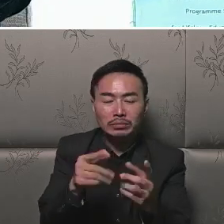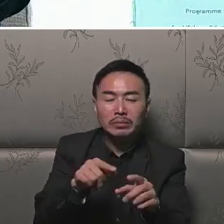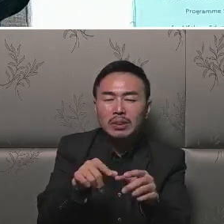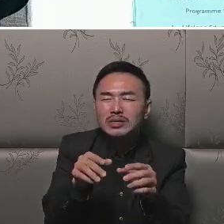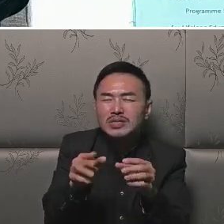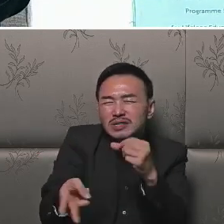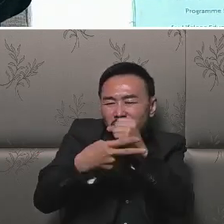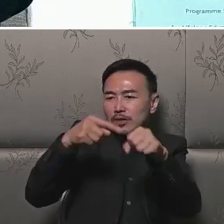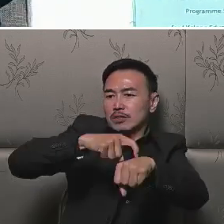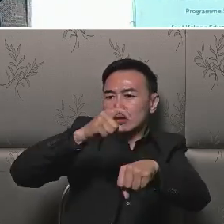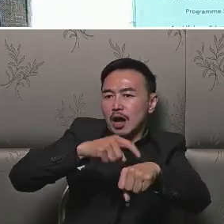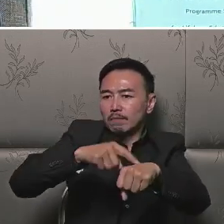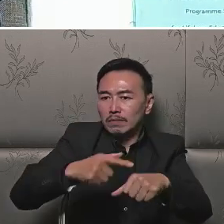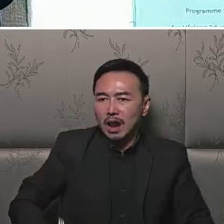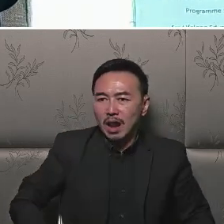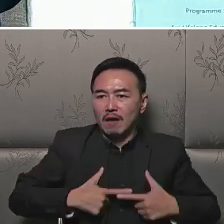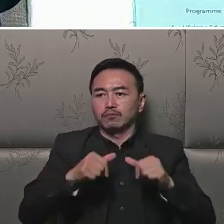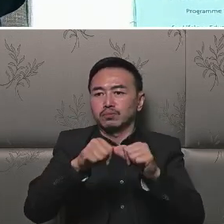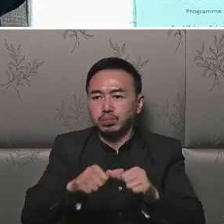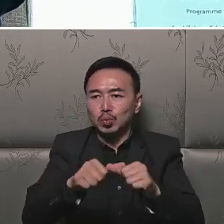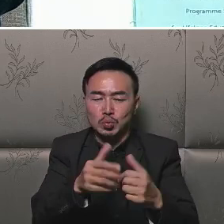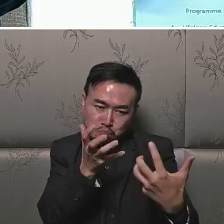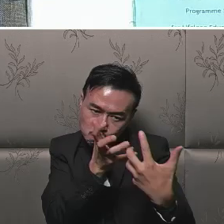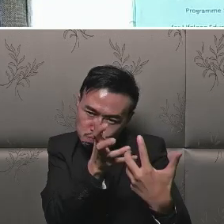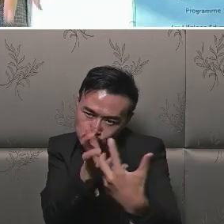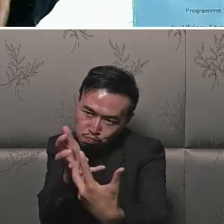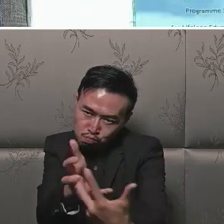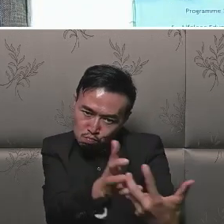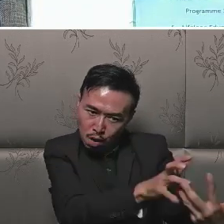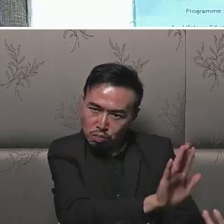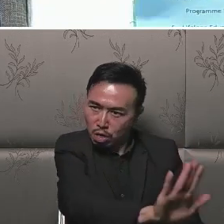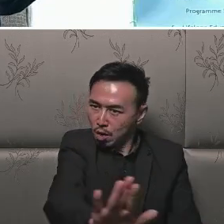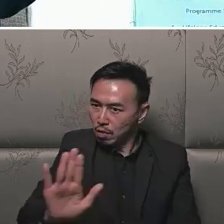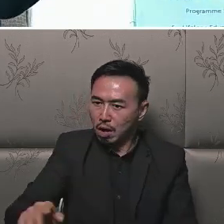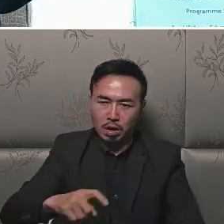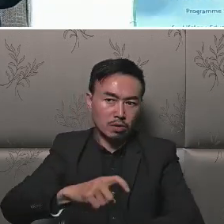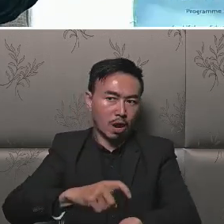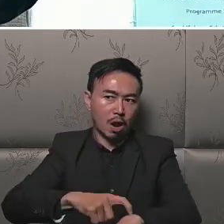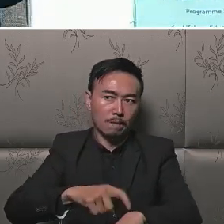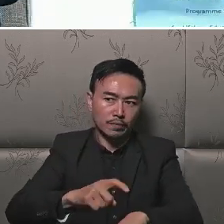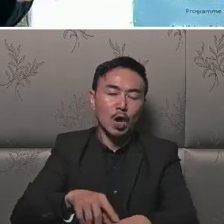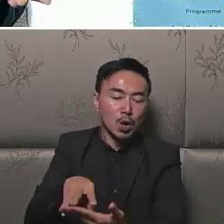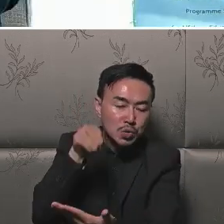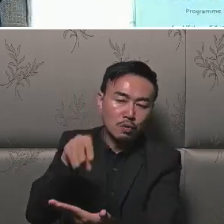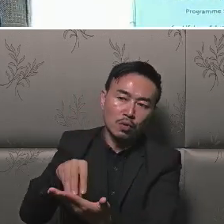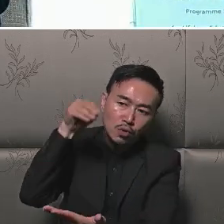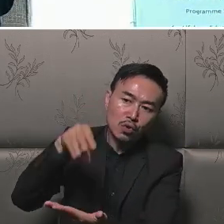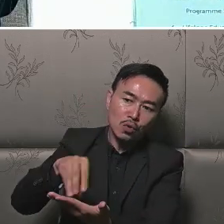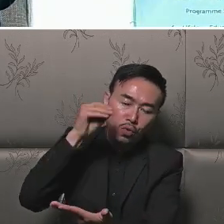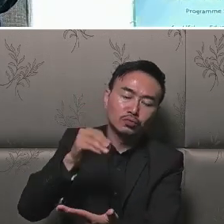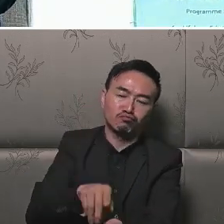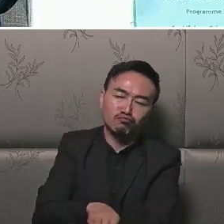sense, it will take time, but it will take an effort for the society as well as the institution that implies these